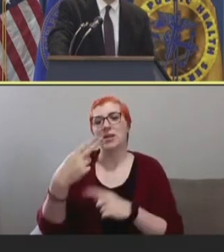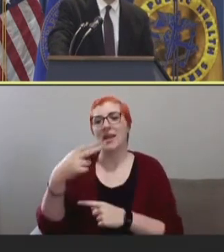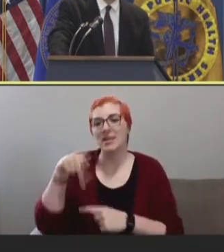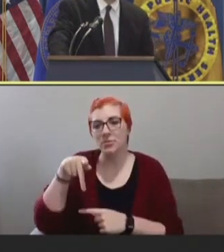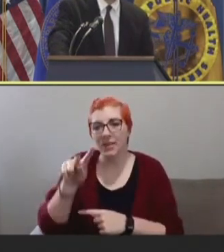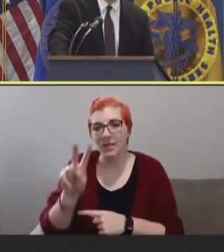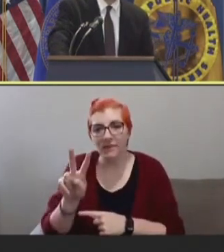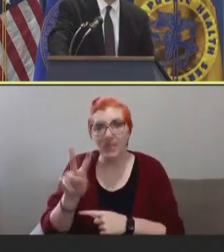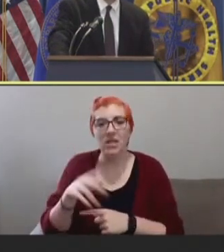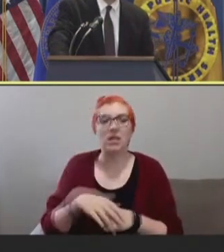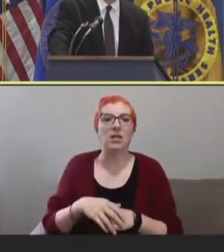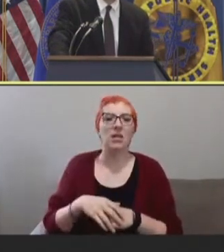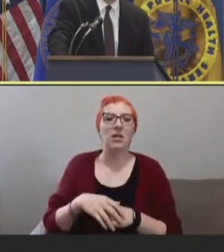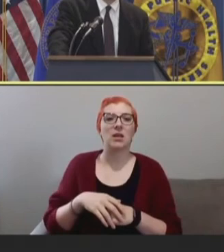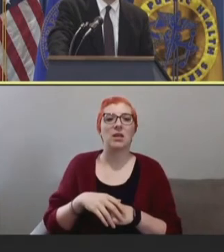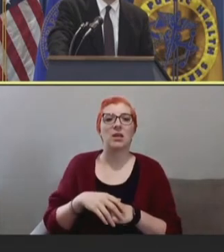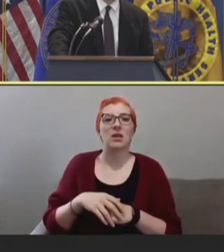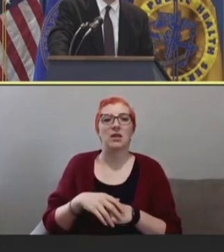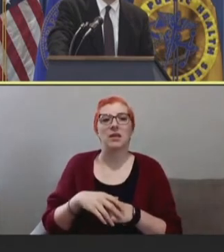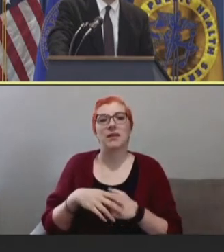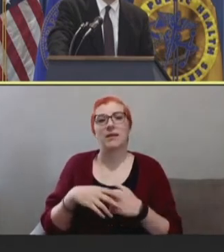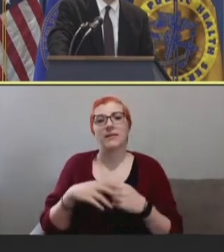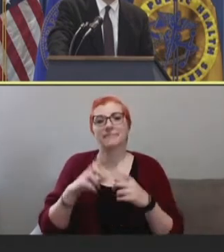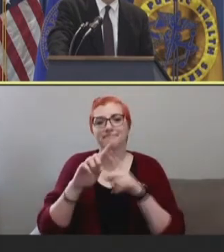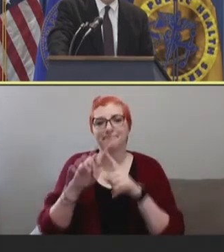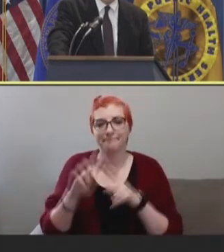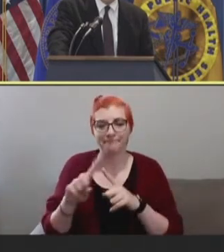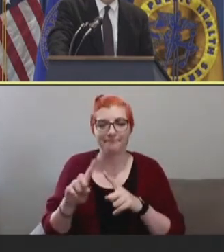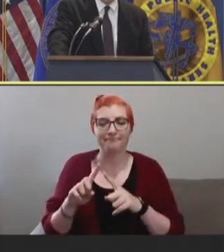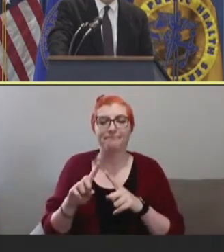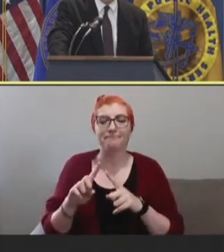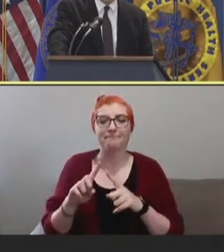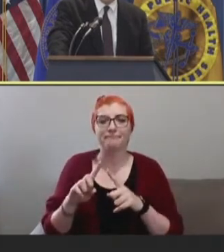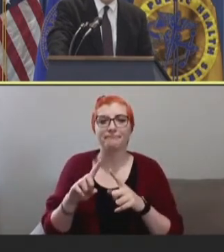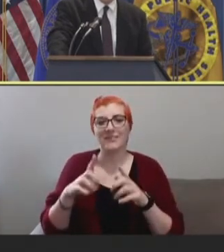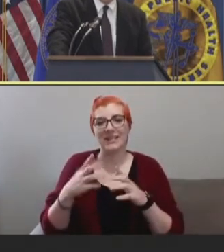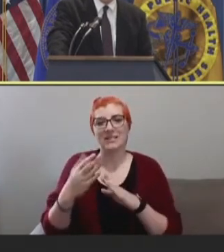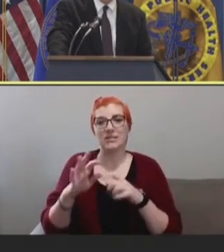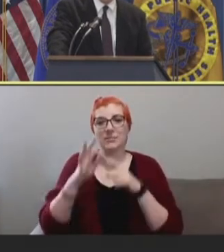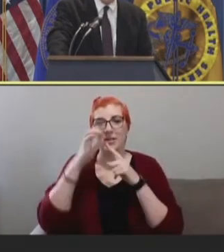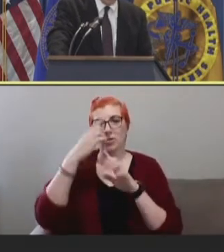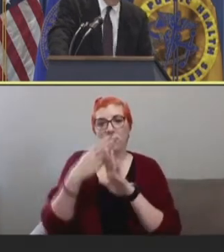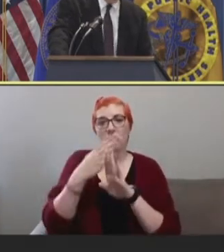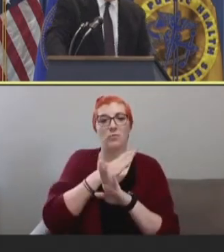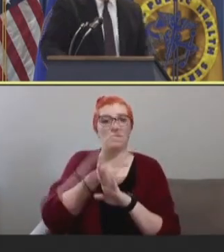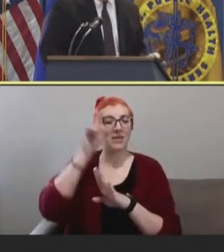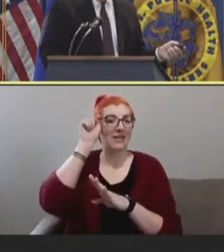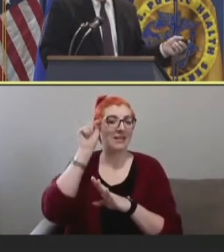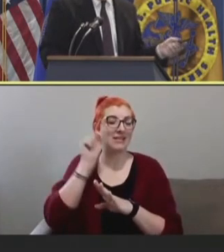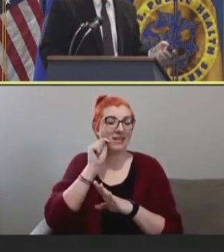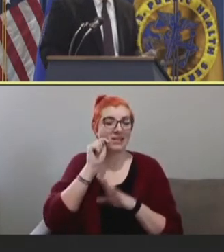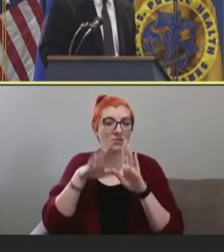meningococcal vaccines with our pre-adolescent population families.